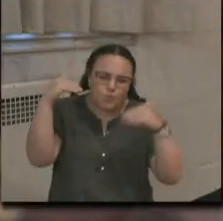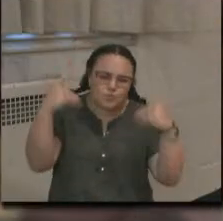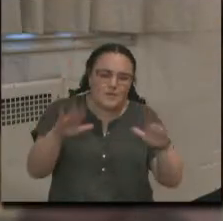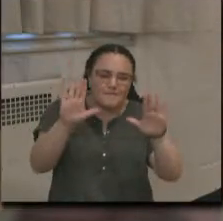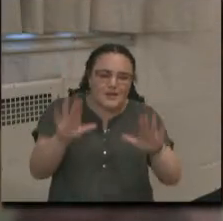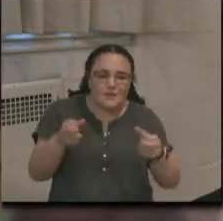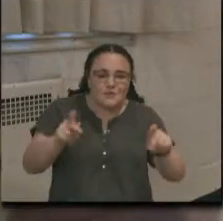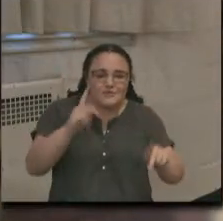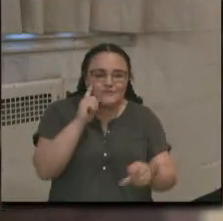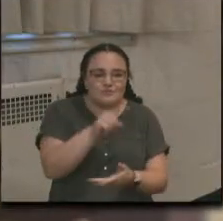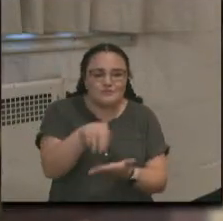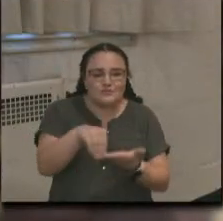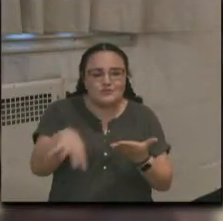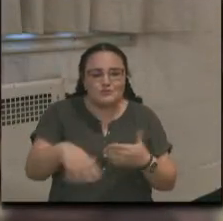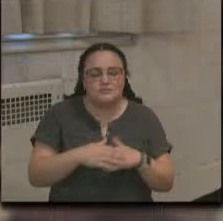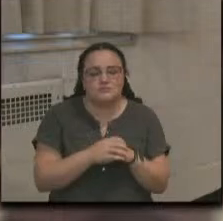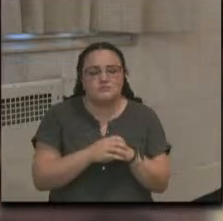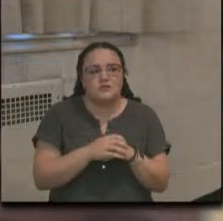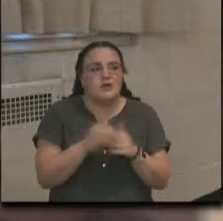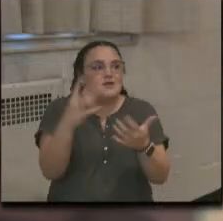there, I just wanted to say thank you